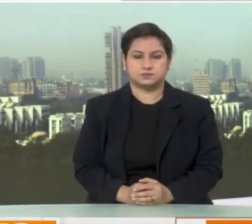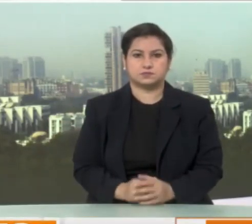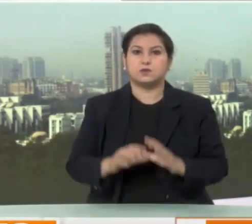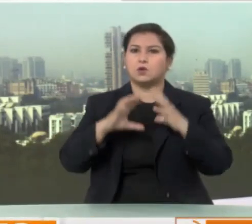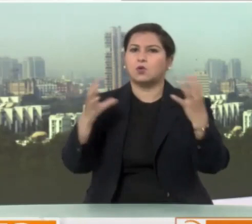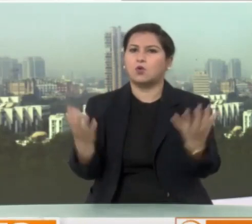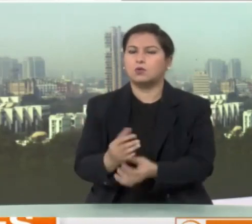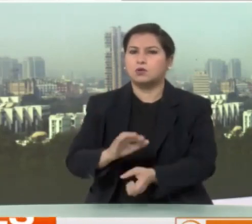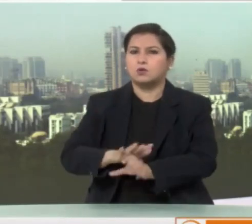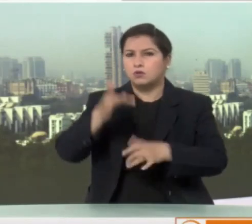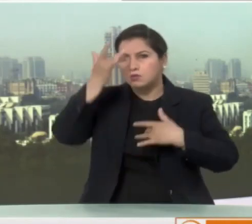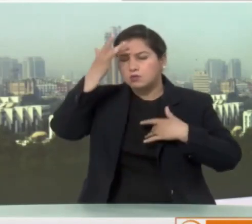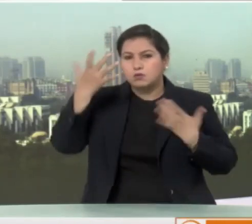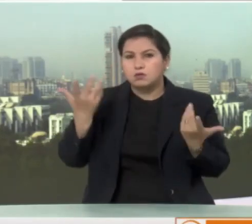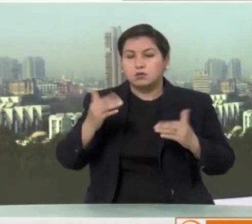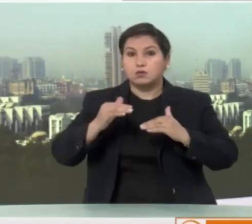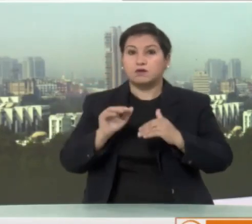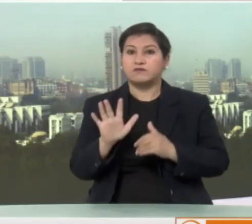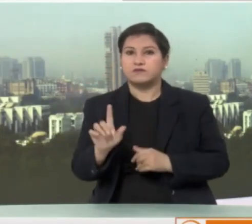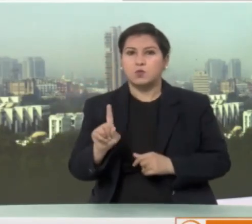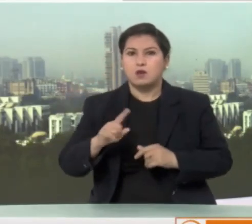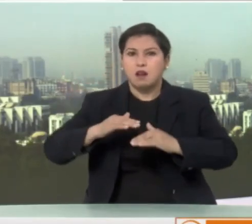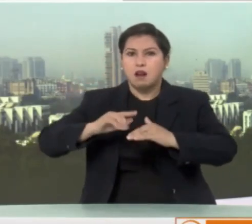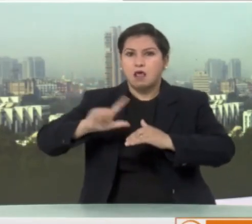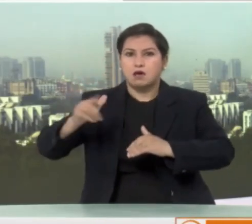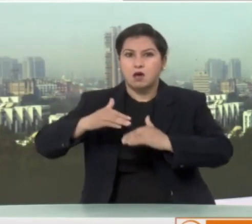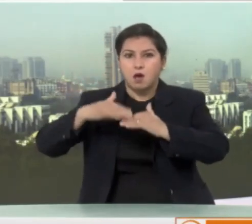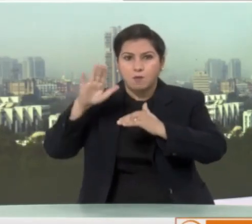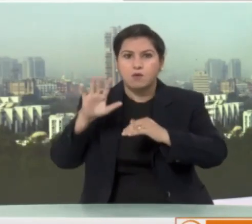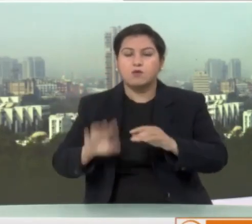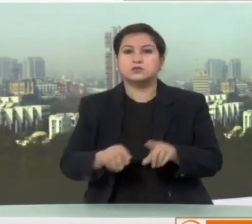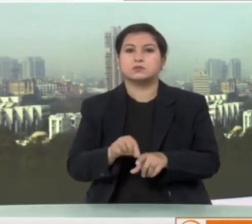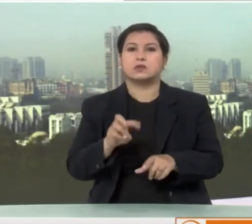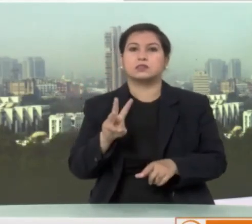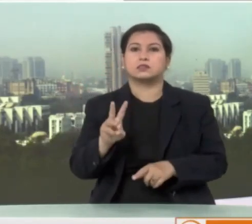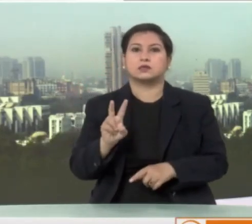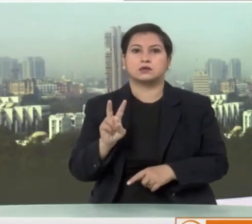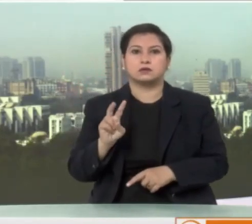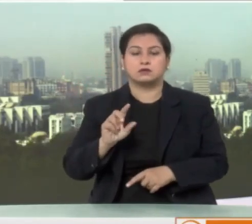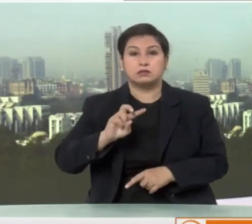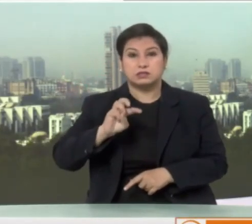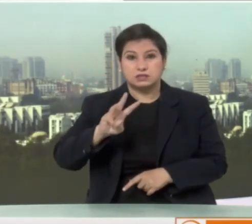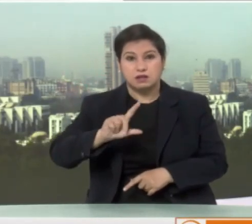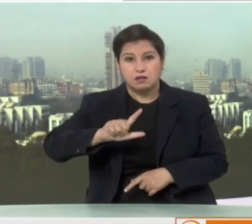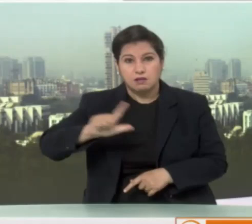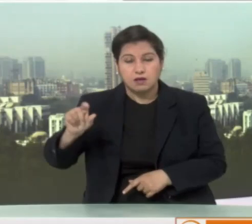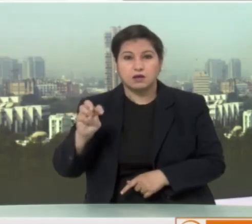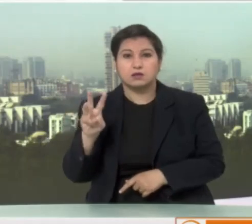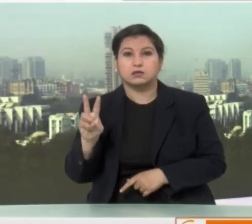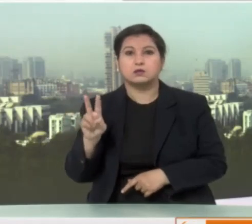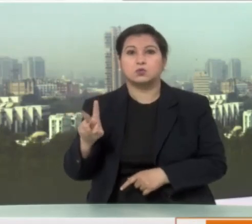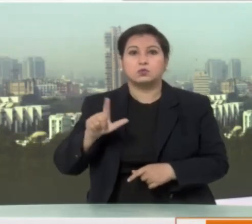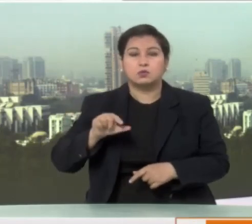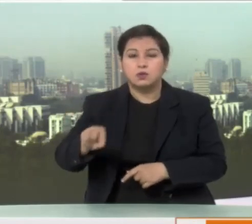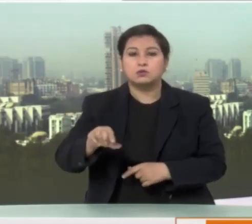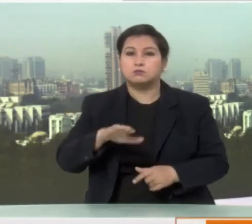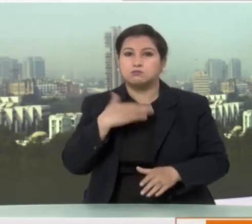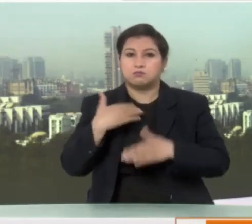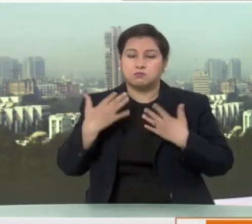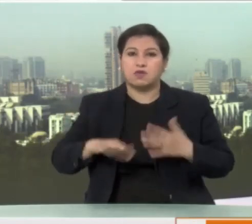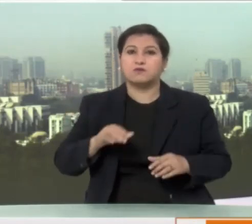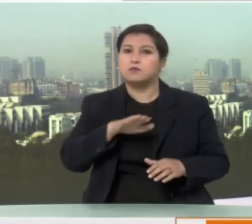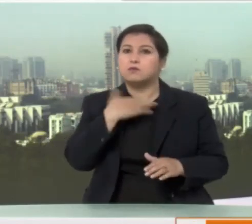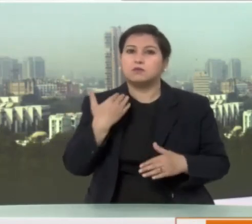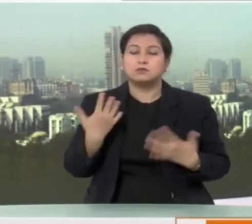Global COVID-19 cases cross 51 lakh, over 3 lakh 32,000 deaths reported world over. Death toll